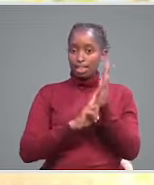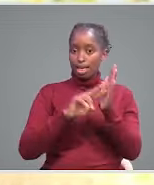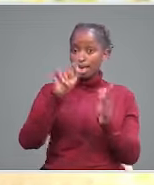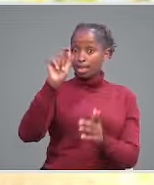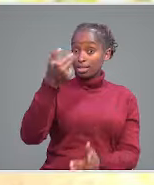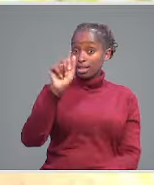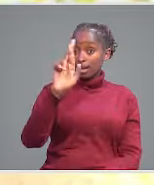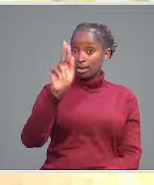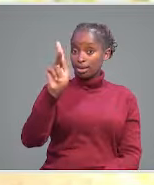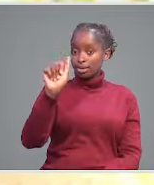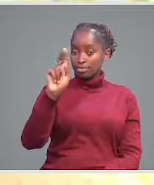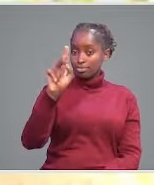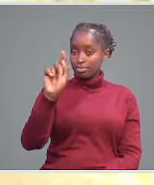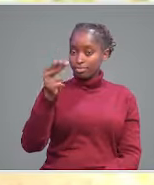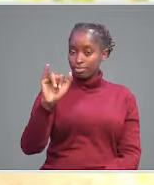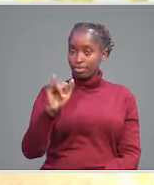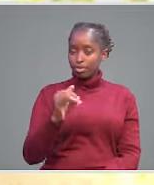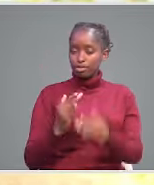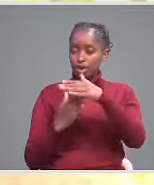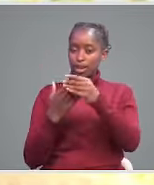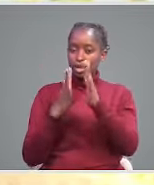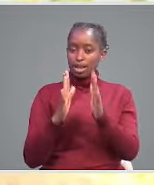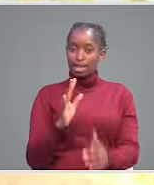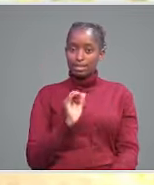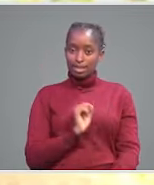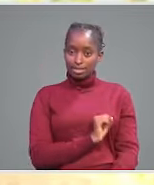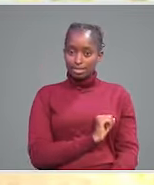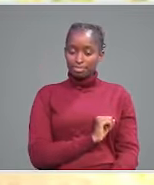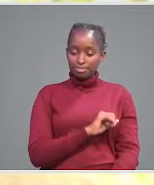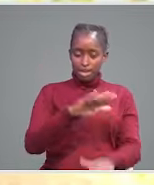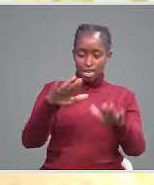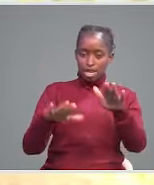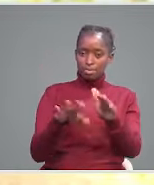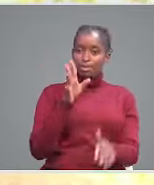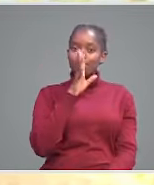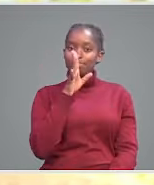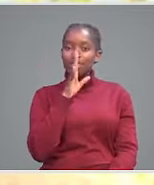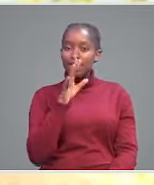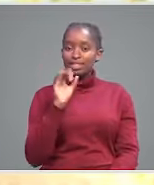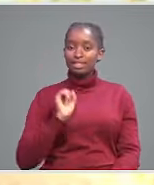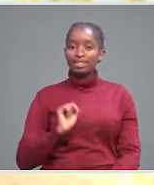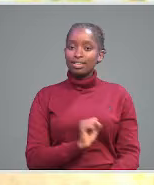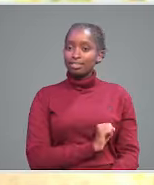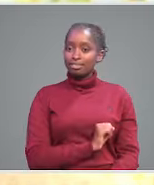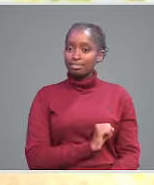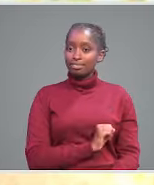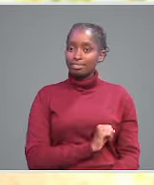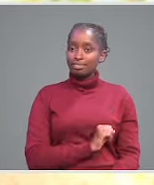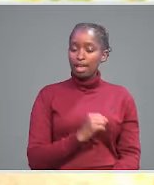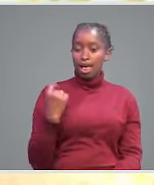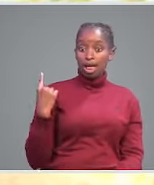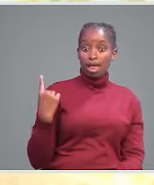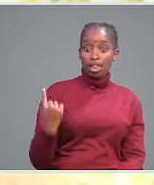Rakanithi, majority leader of the Senate, deputy speaker of the Senate, the most